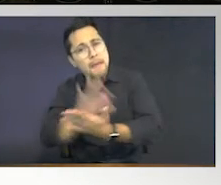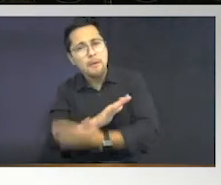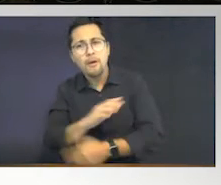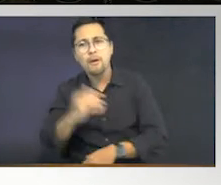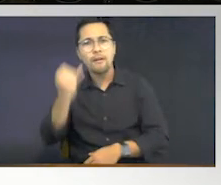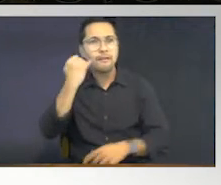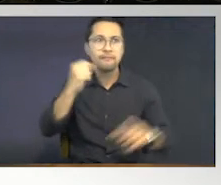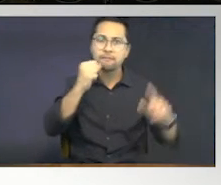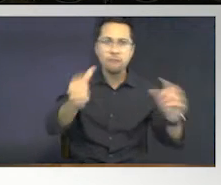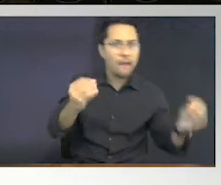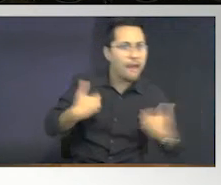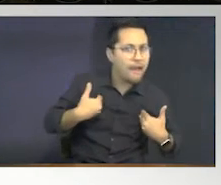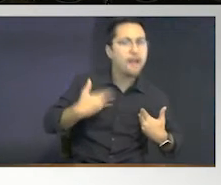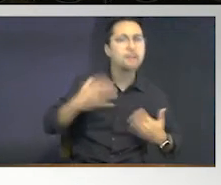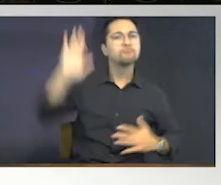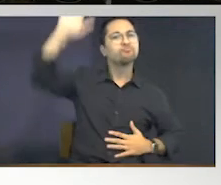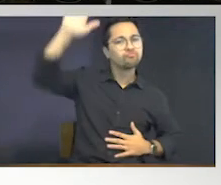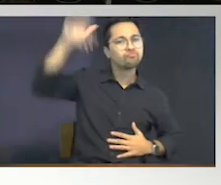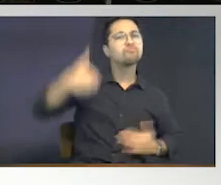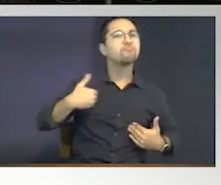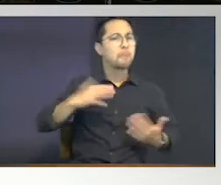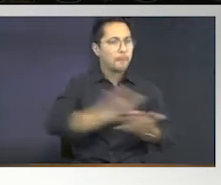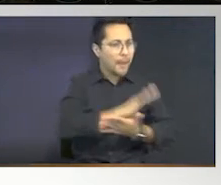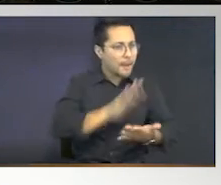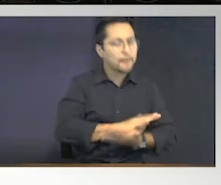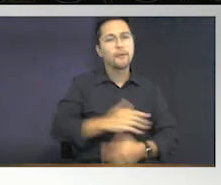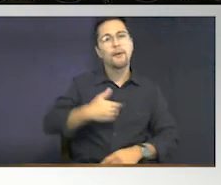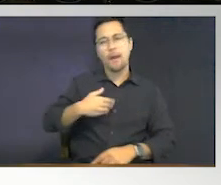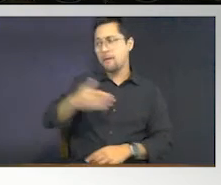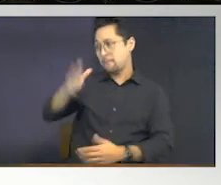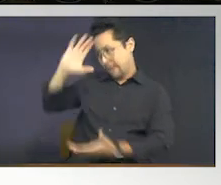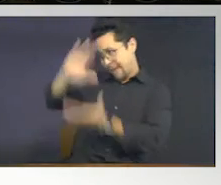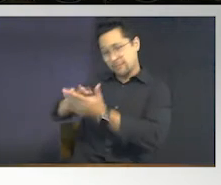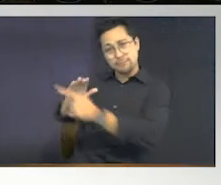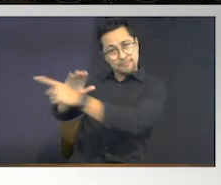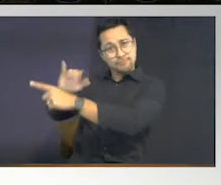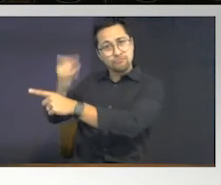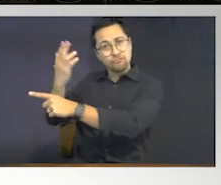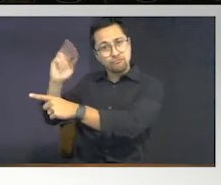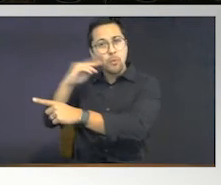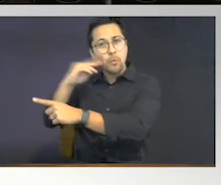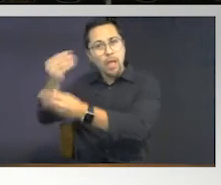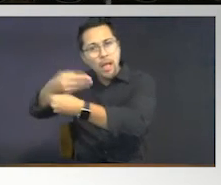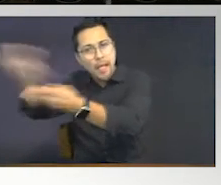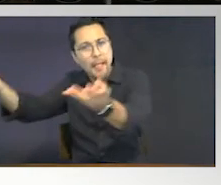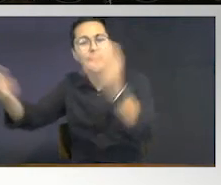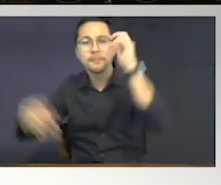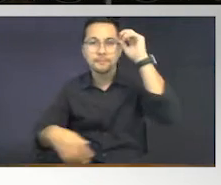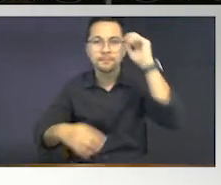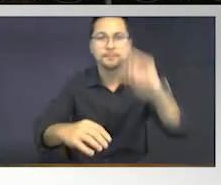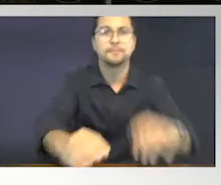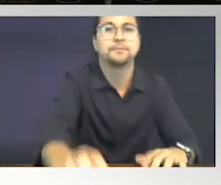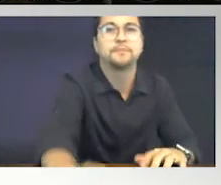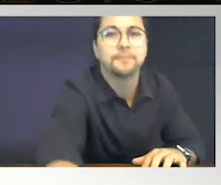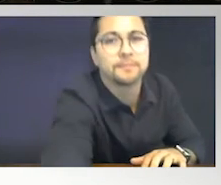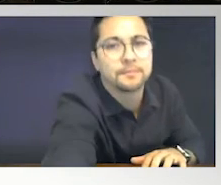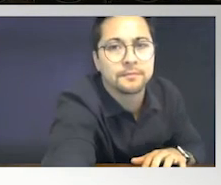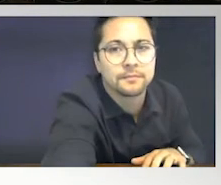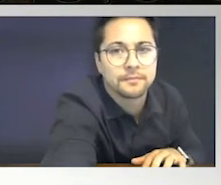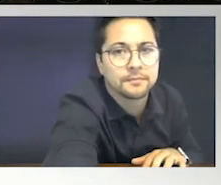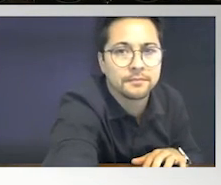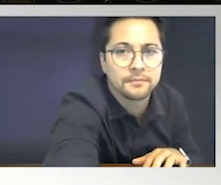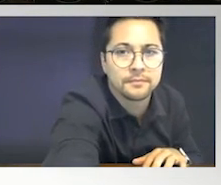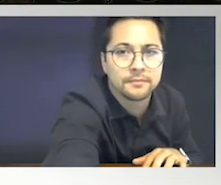your hand, I've got a pad of paper here, and my husband John will give you a piece of paper. Yeah, we got a couple out here. Just give them a piece of paper. We're gonna